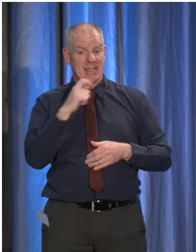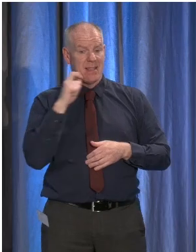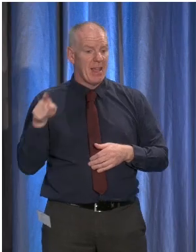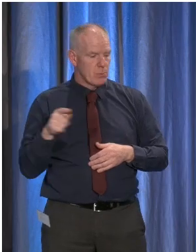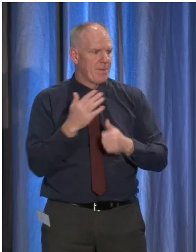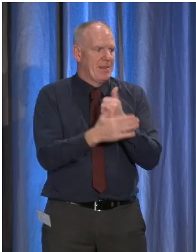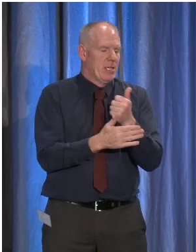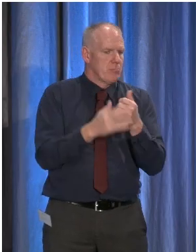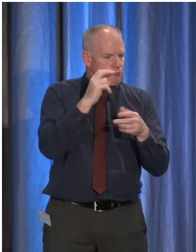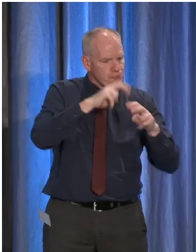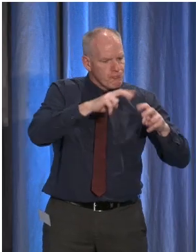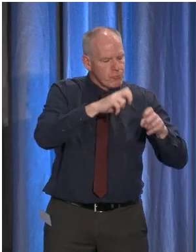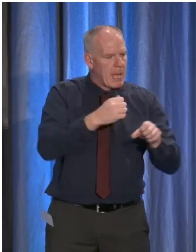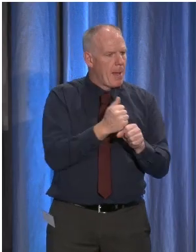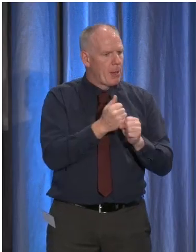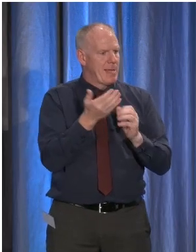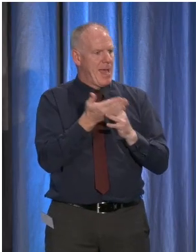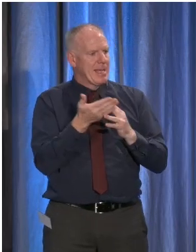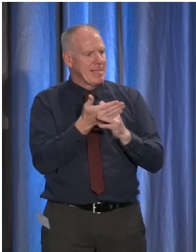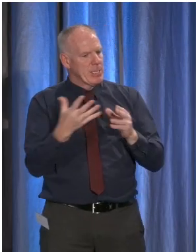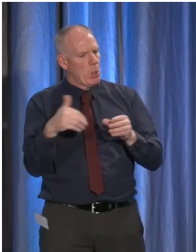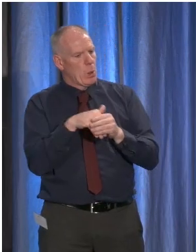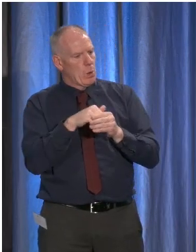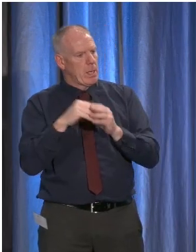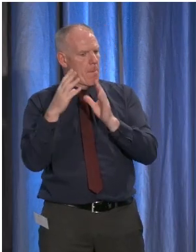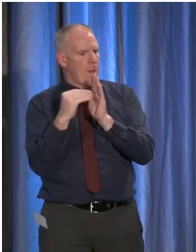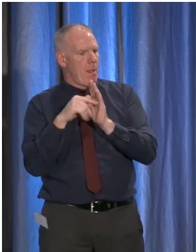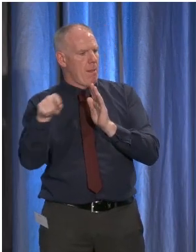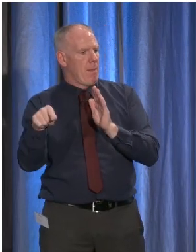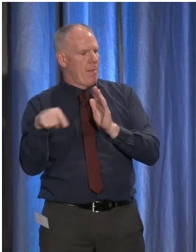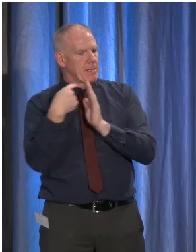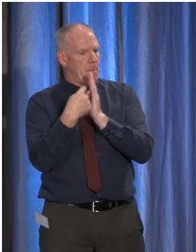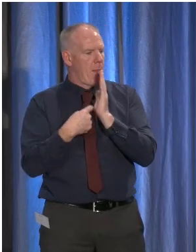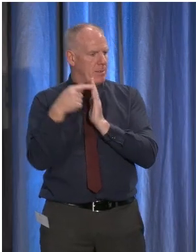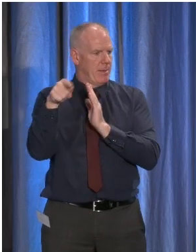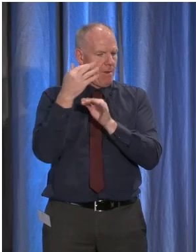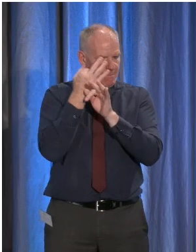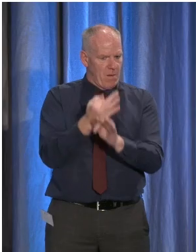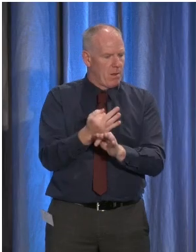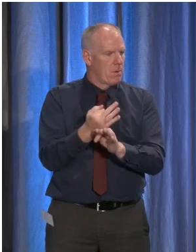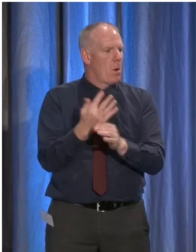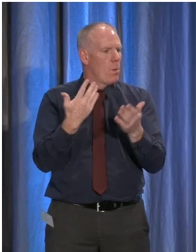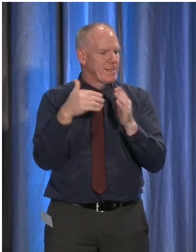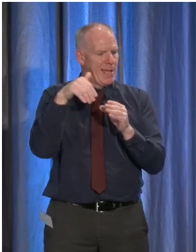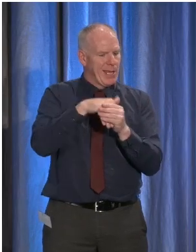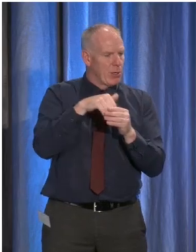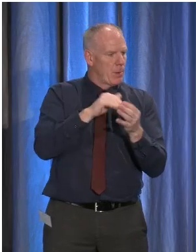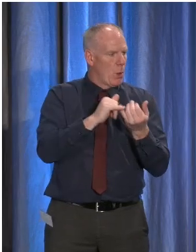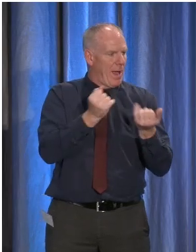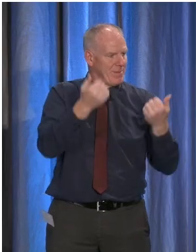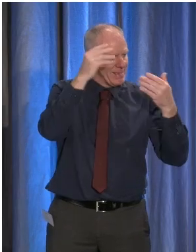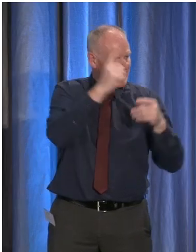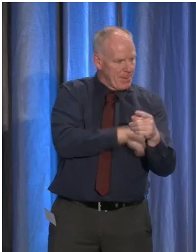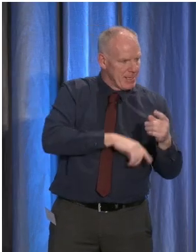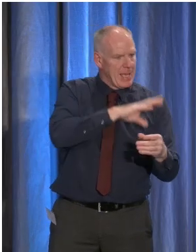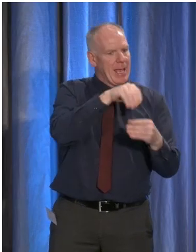also completed a study on the access and inclusion model, which is the policy which focuses on the inclusion of learners with disabilities